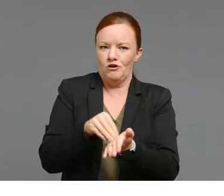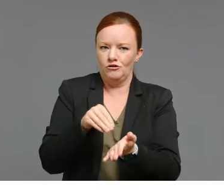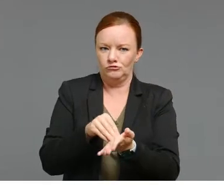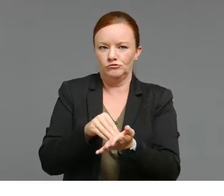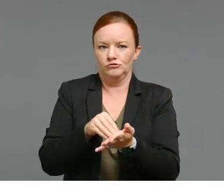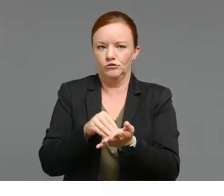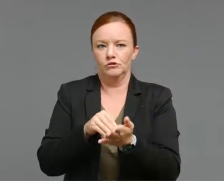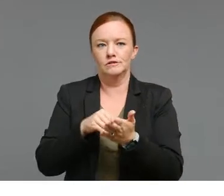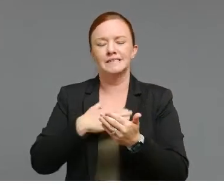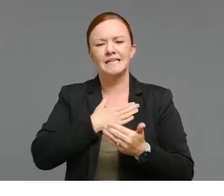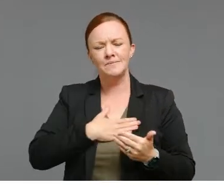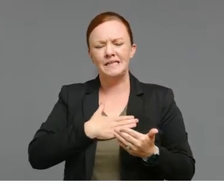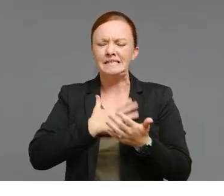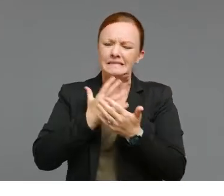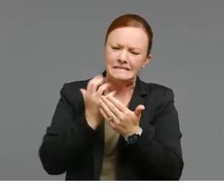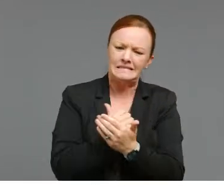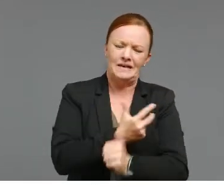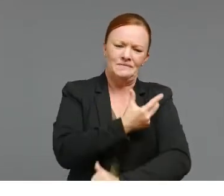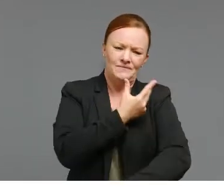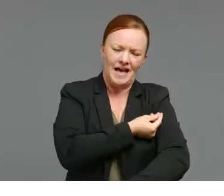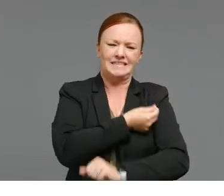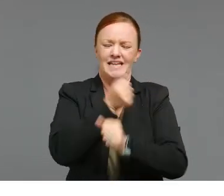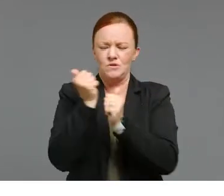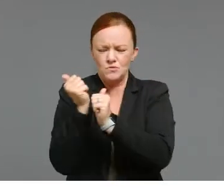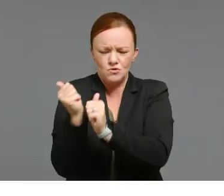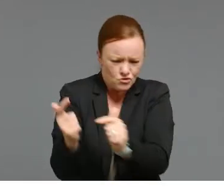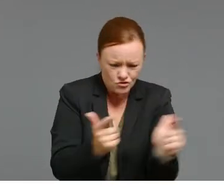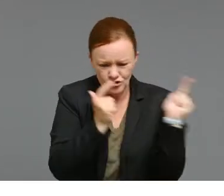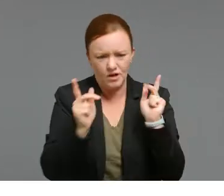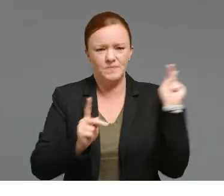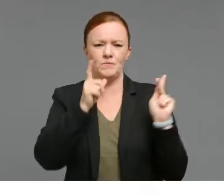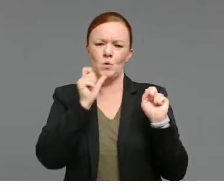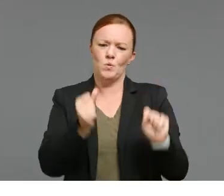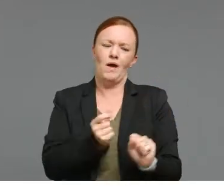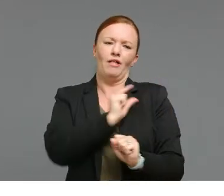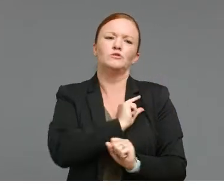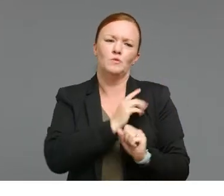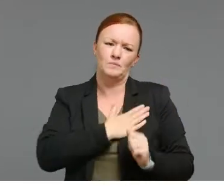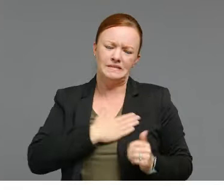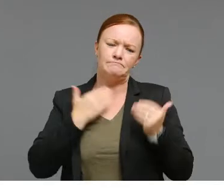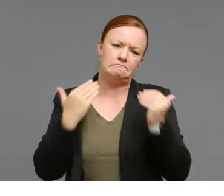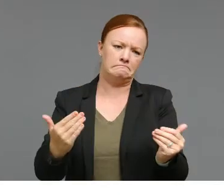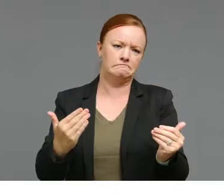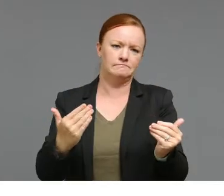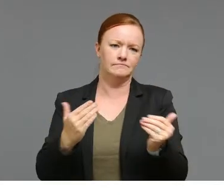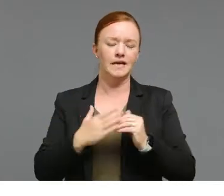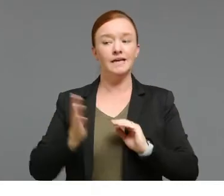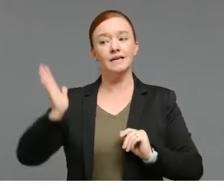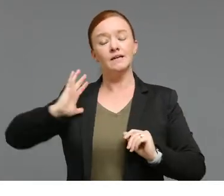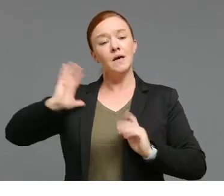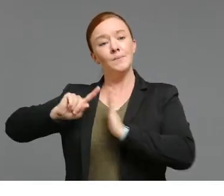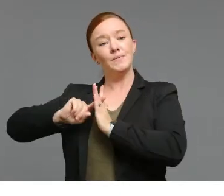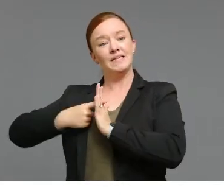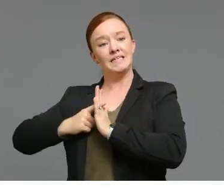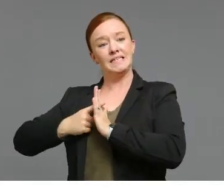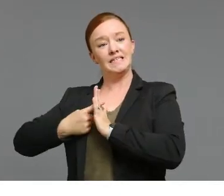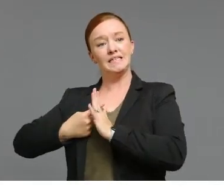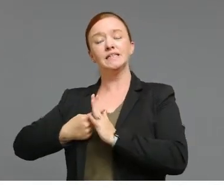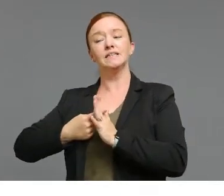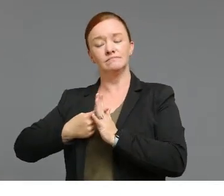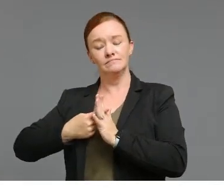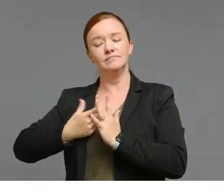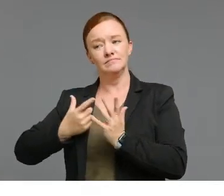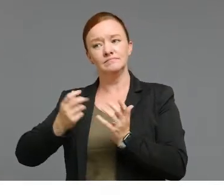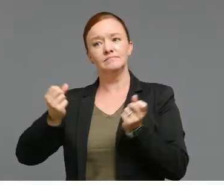opportunity to vaccinate every eligible person against COVID-19. In the beginning, when vaccine was in very,